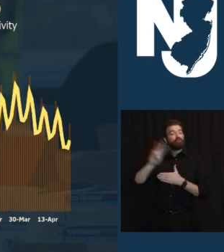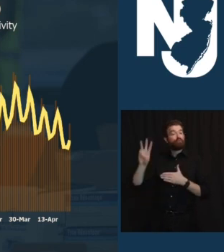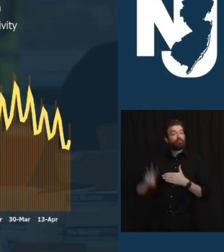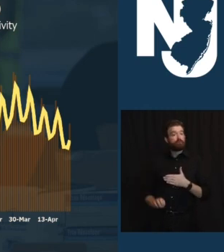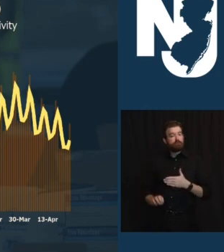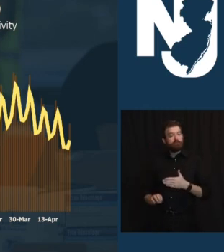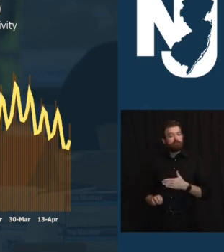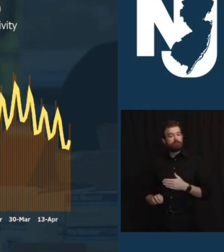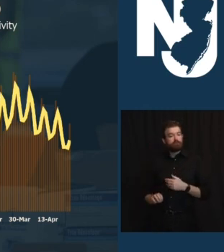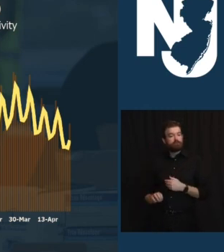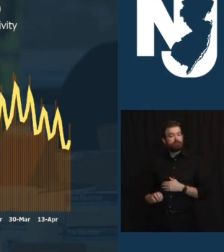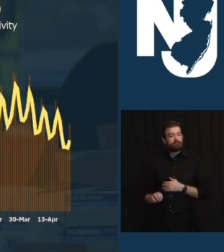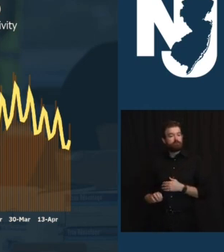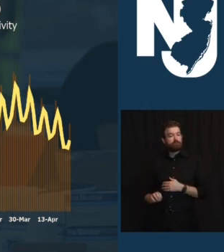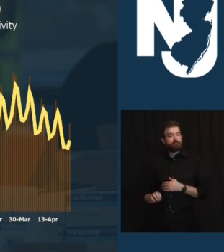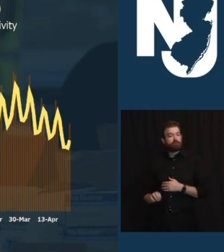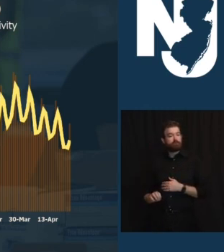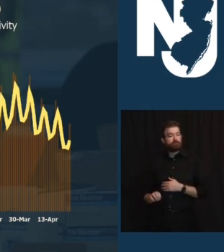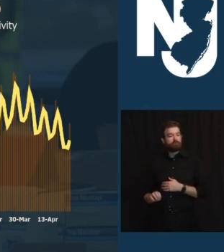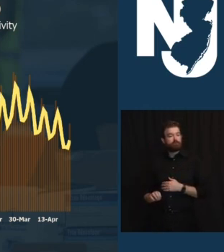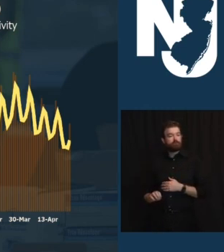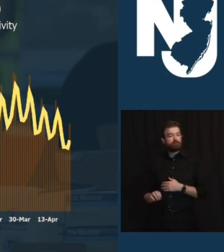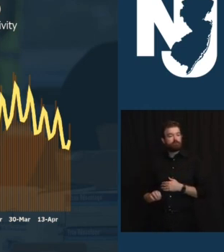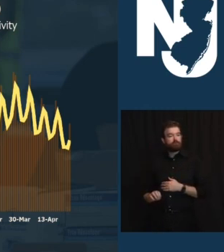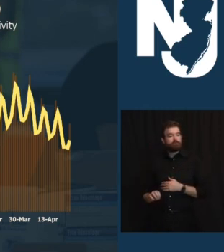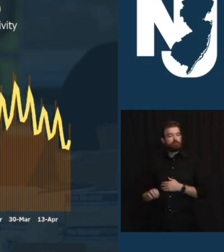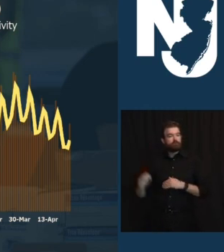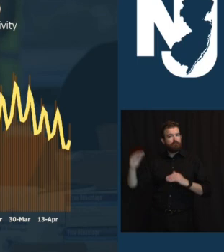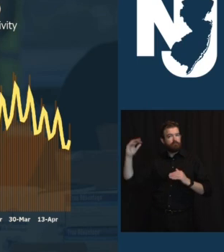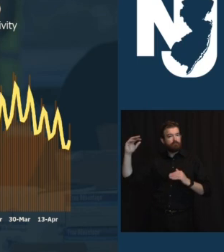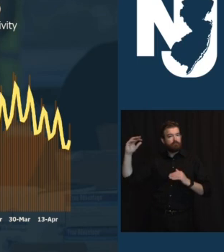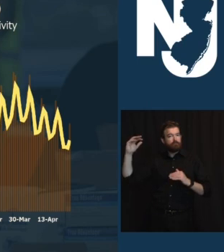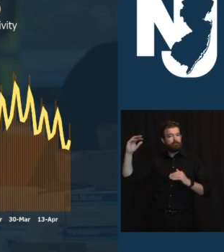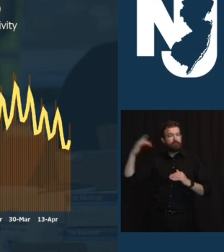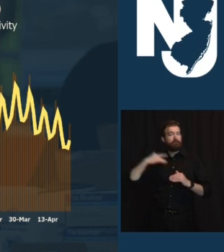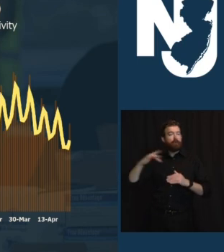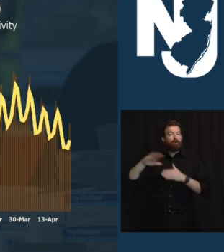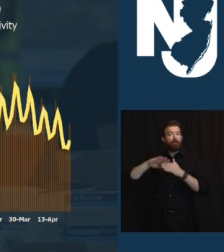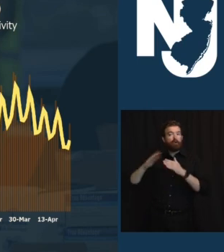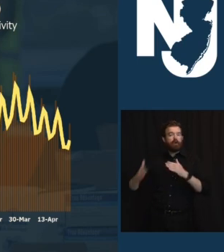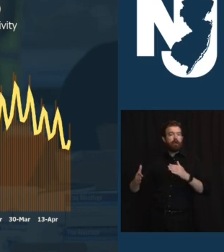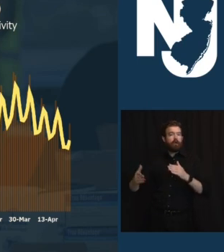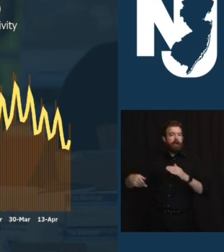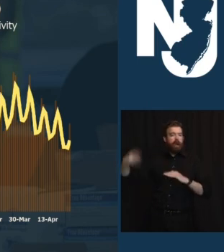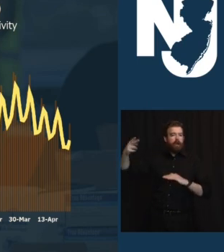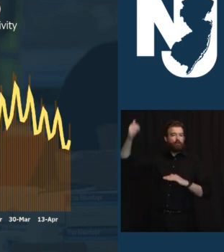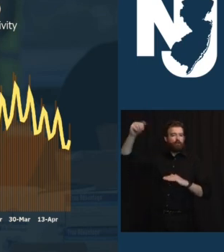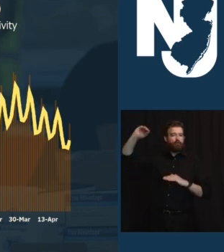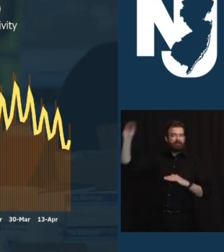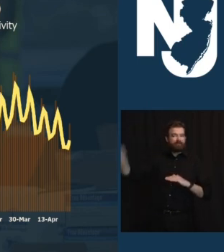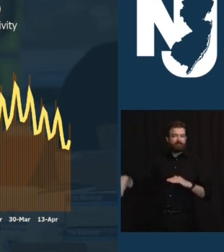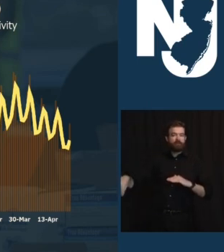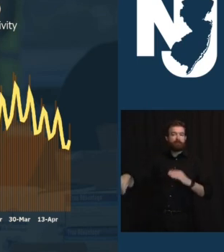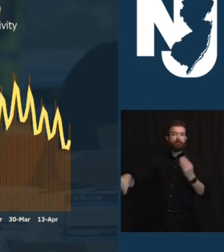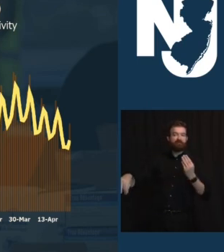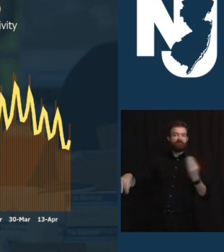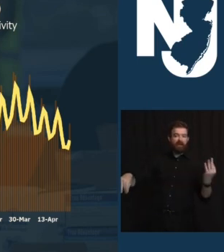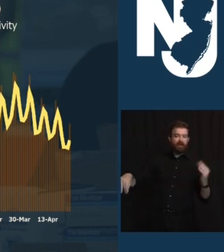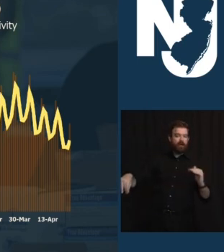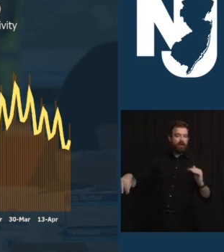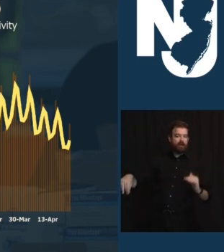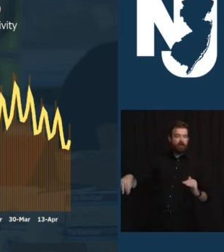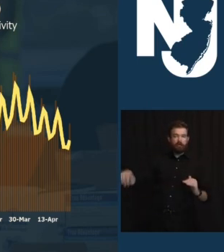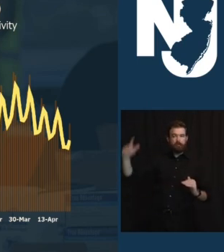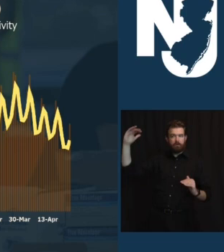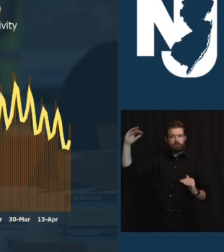week is incredibly promising. We're also seeing the broadening benefits of these lessening numbers. In our schools,